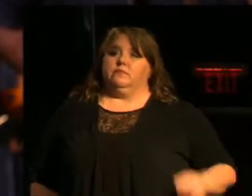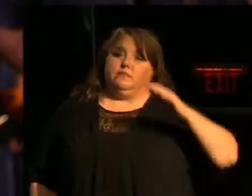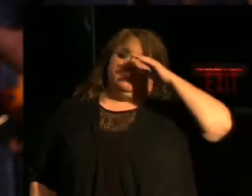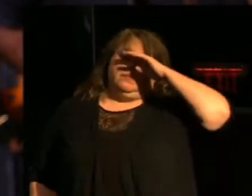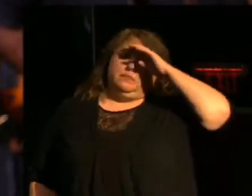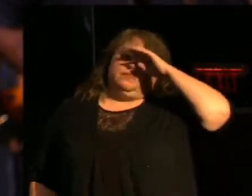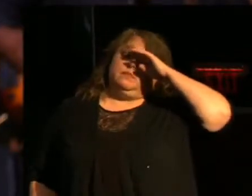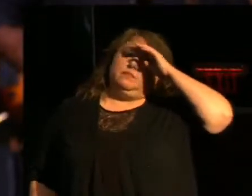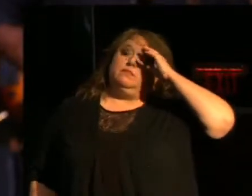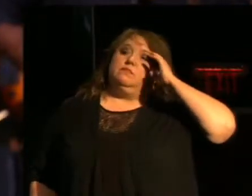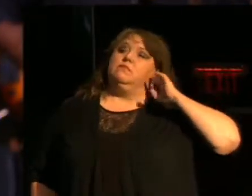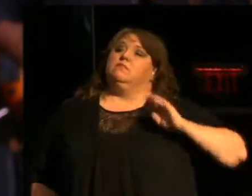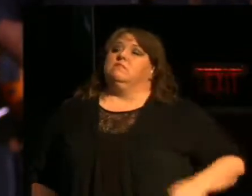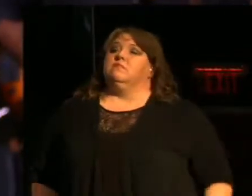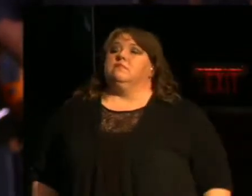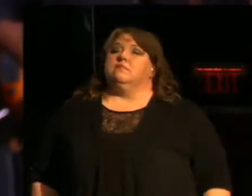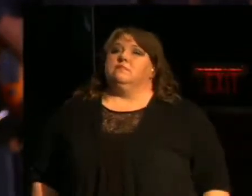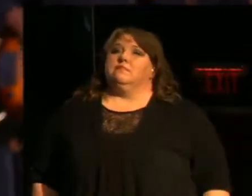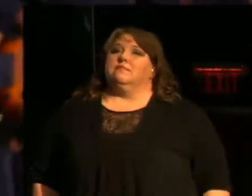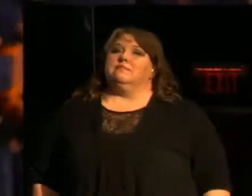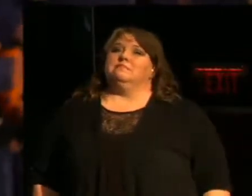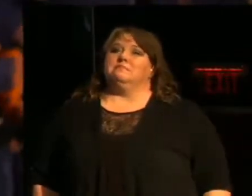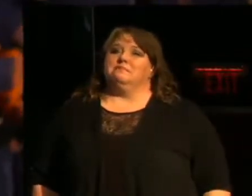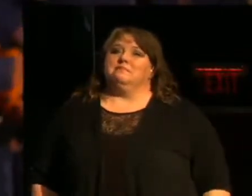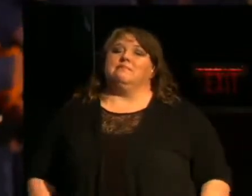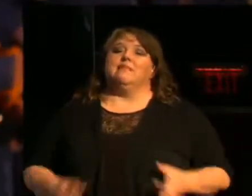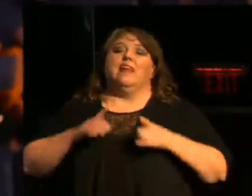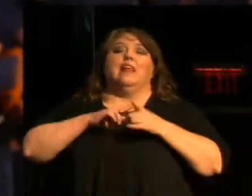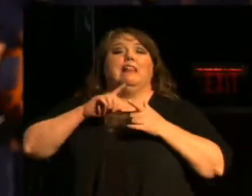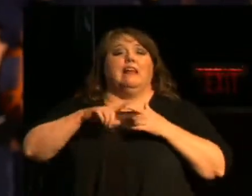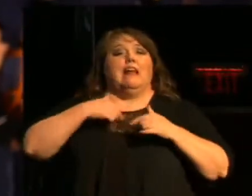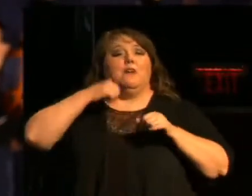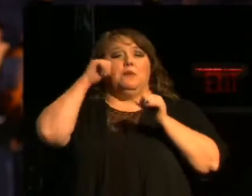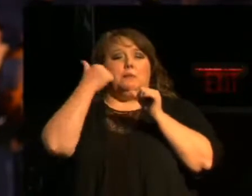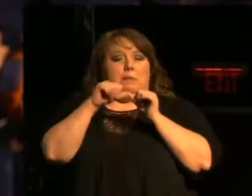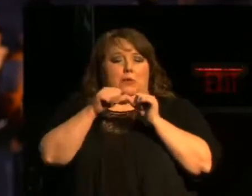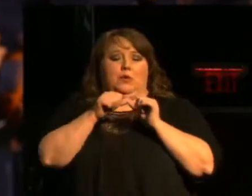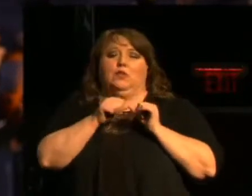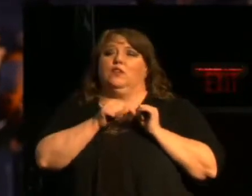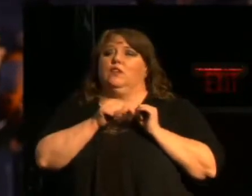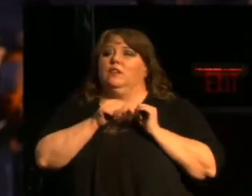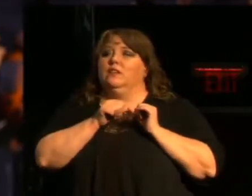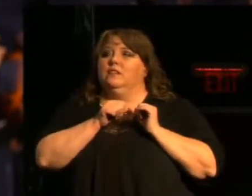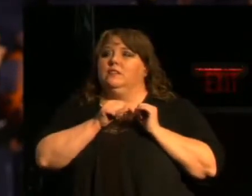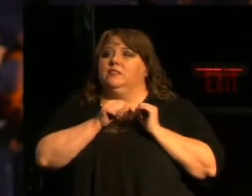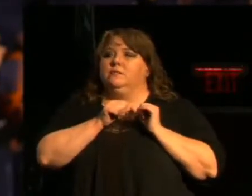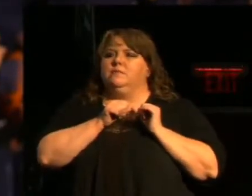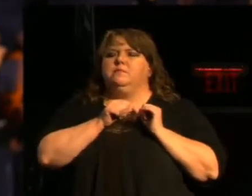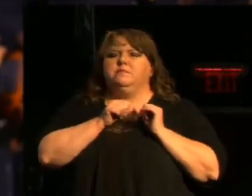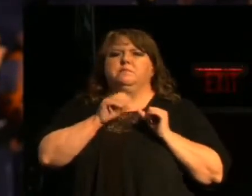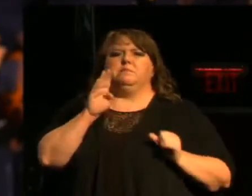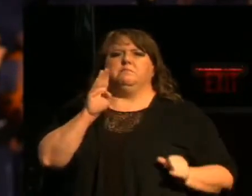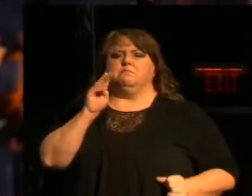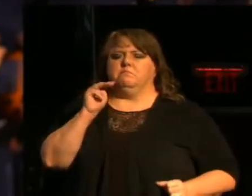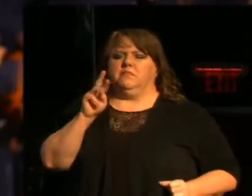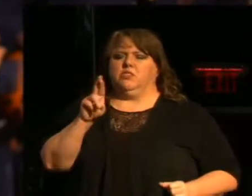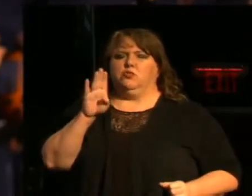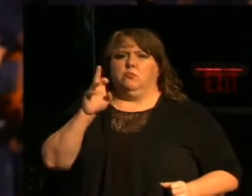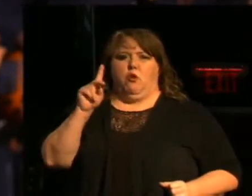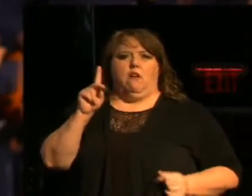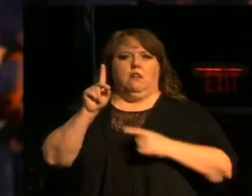up for us. But guys, it was hot. It was so hot you could fry an egg on the concrete kind of hot. Do y'all know that